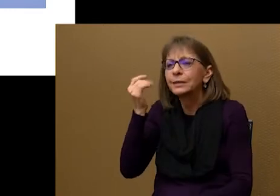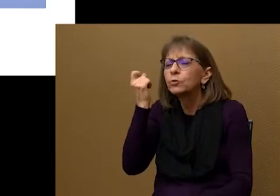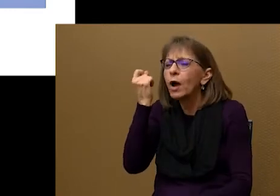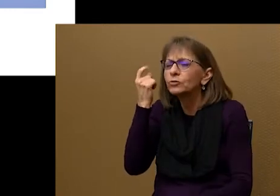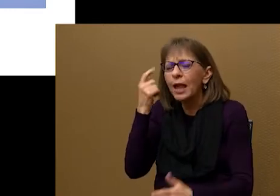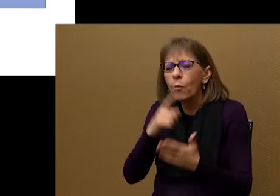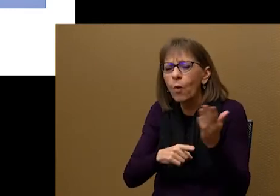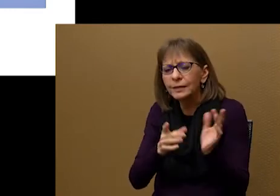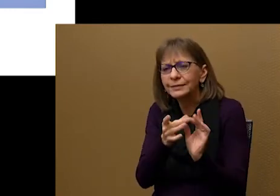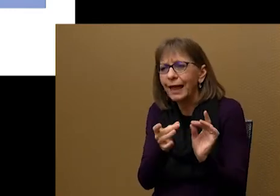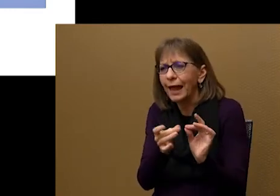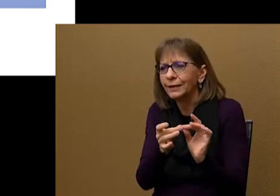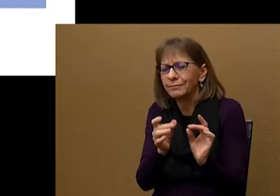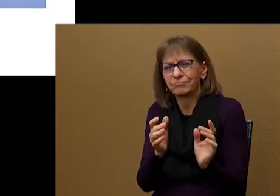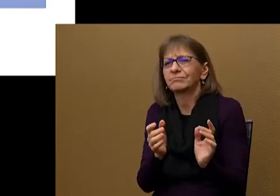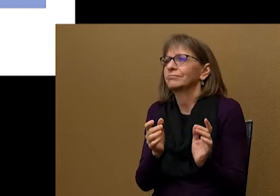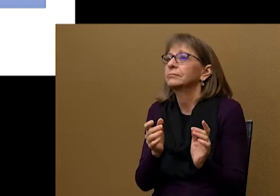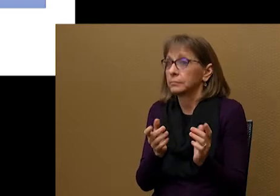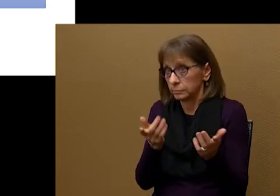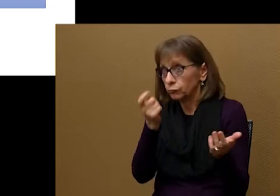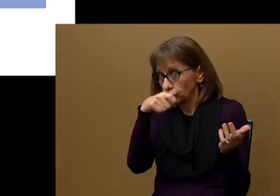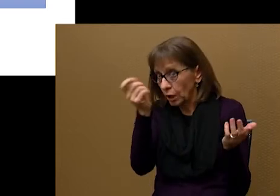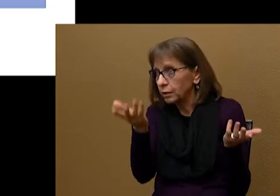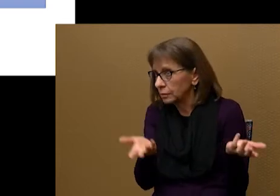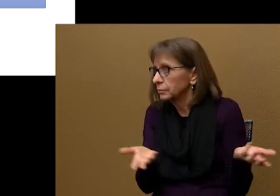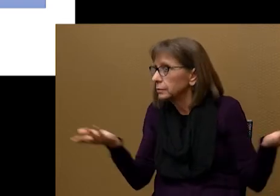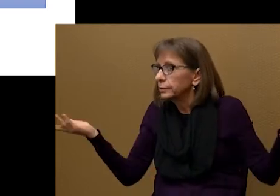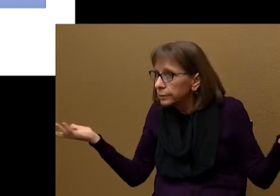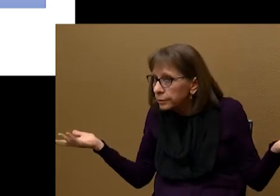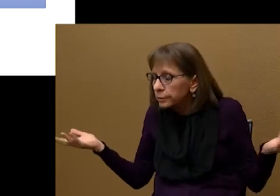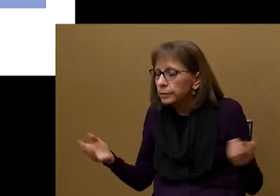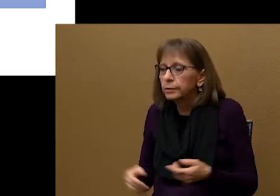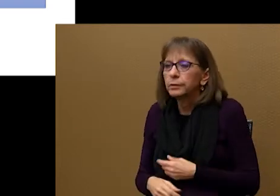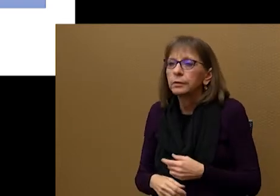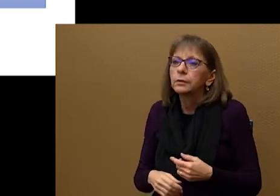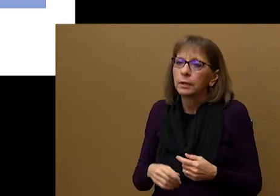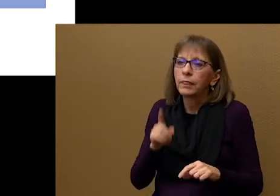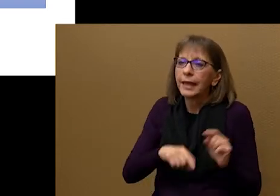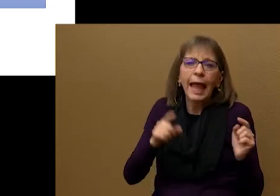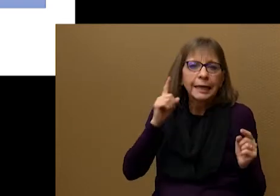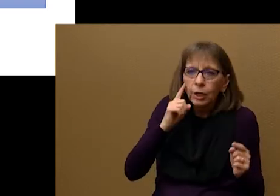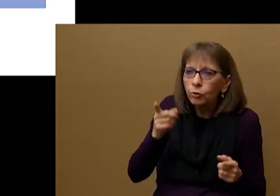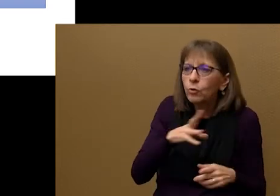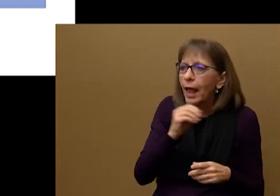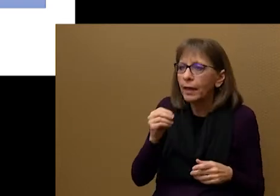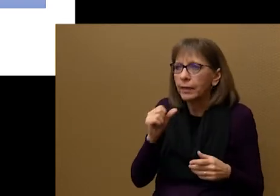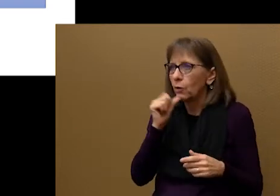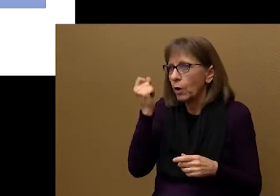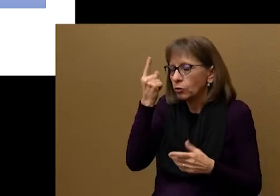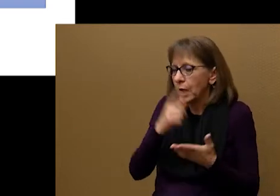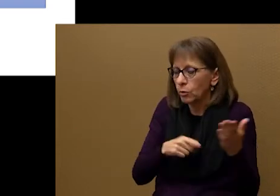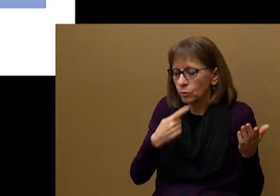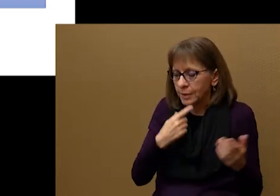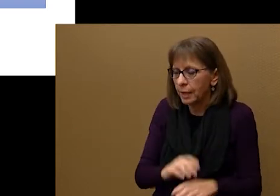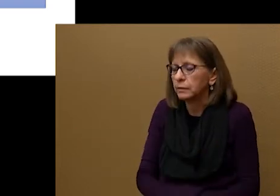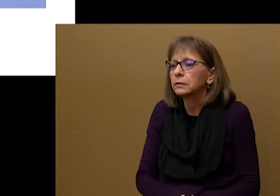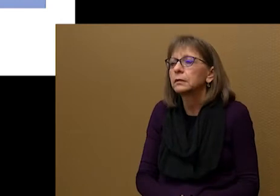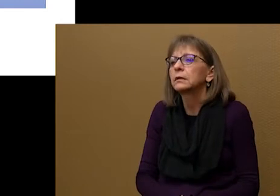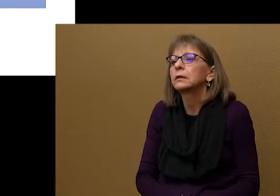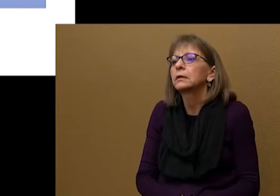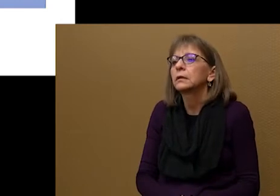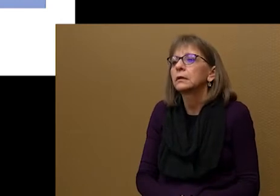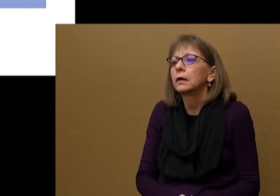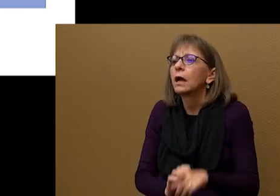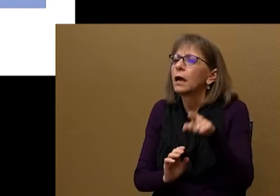does not appear to have understood what was said. Yet check. Now, in addition to not hearing what was said, of